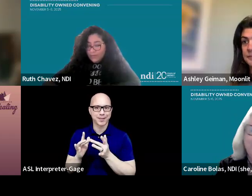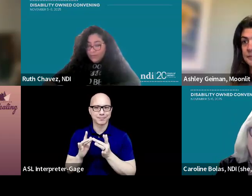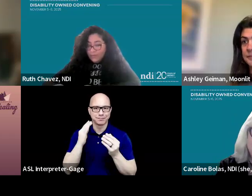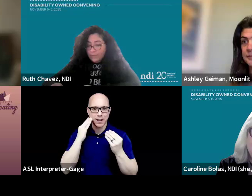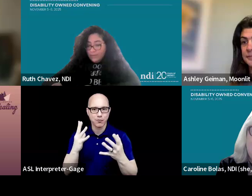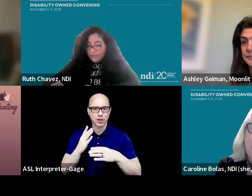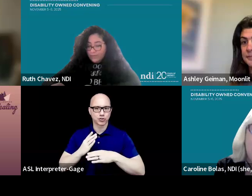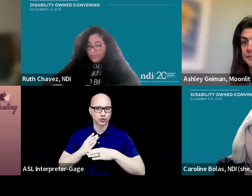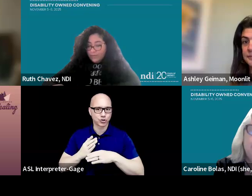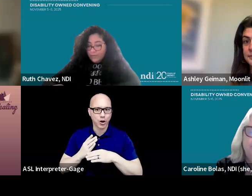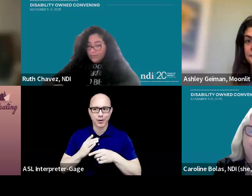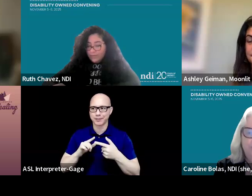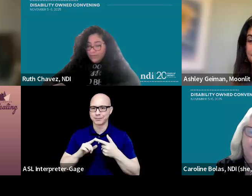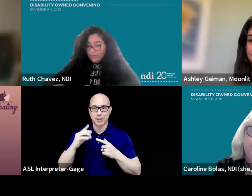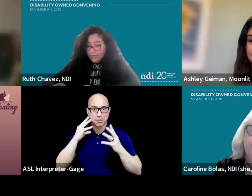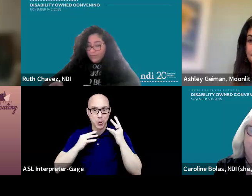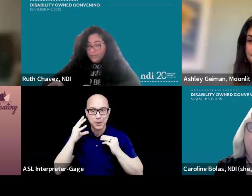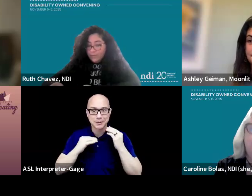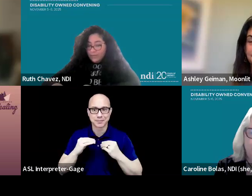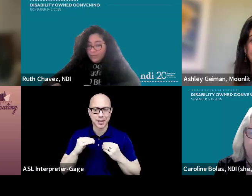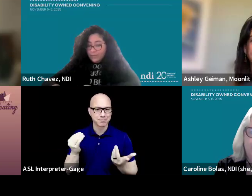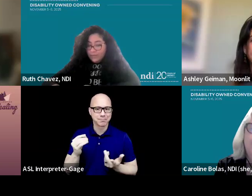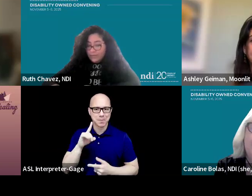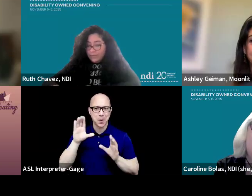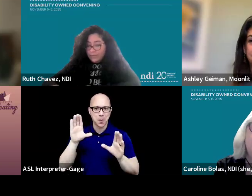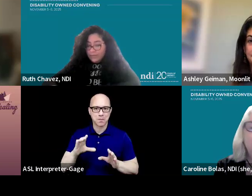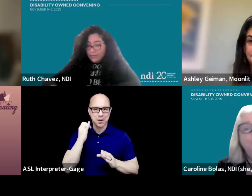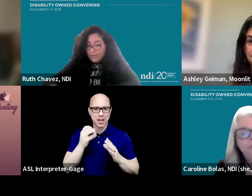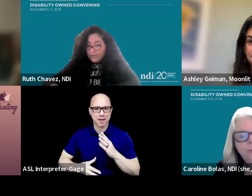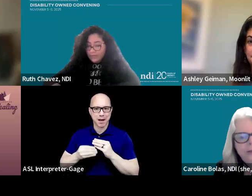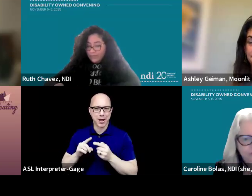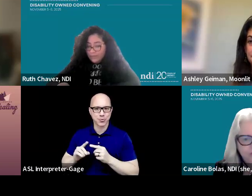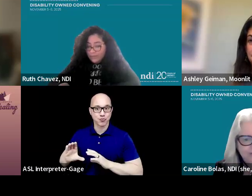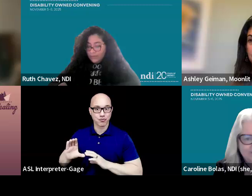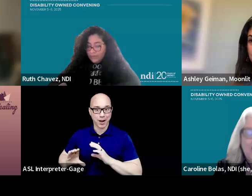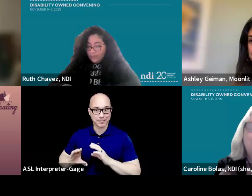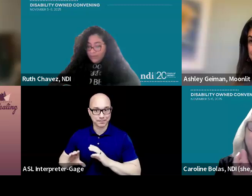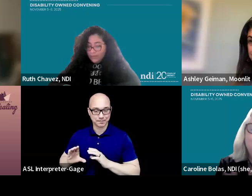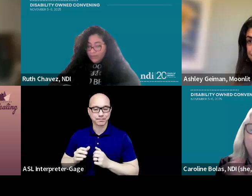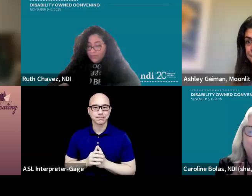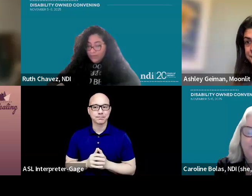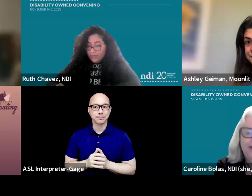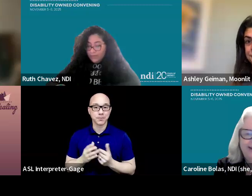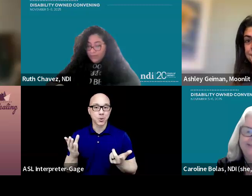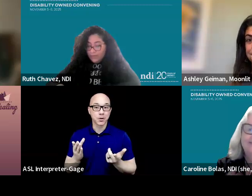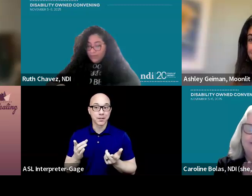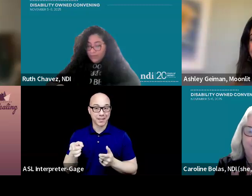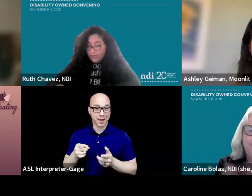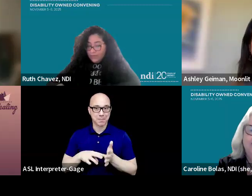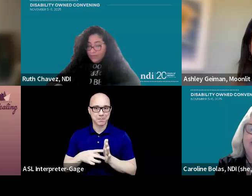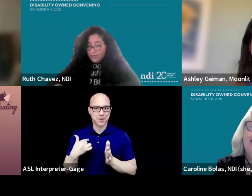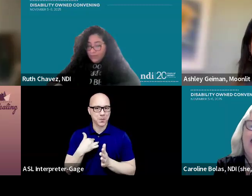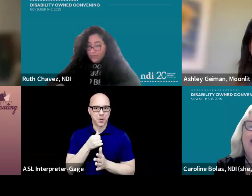information, experiences, and we'd love you to put those in the chat box. That way we don't lose the questions, but you can also connect